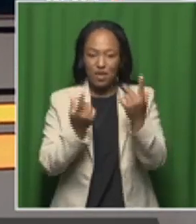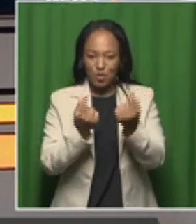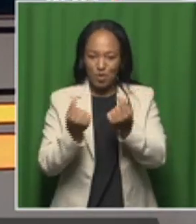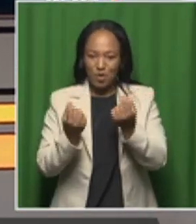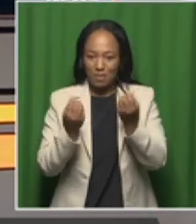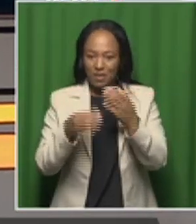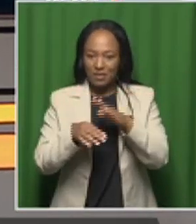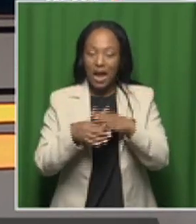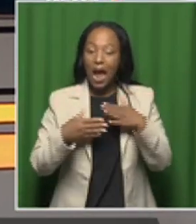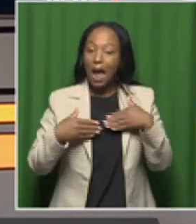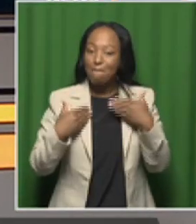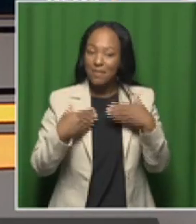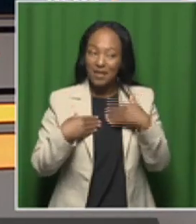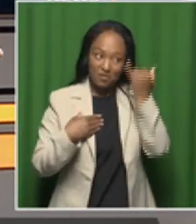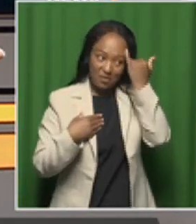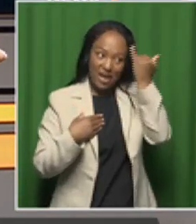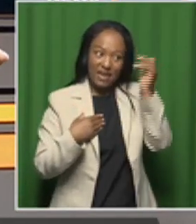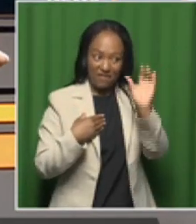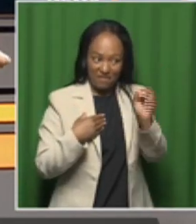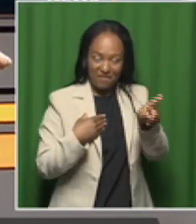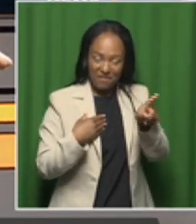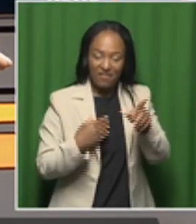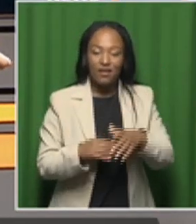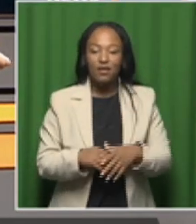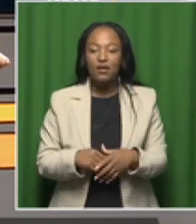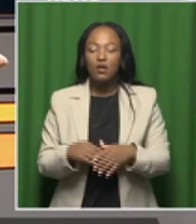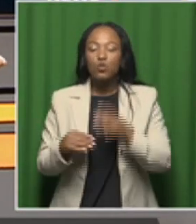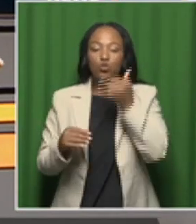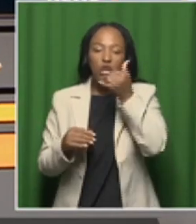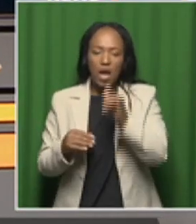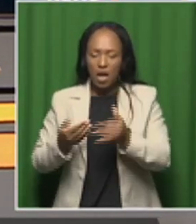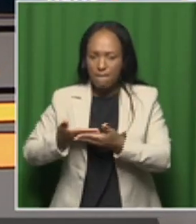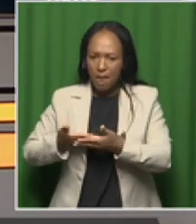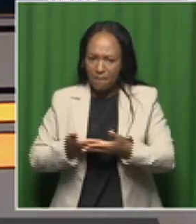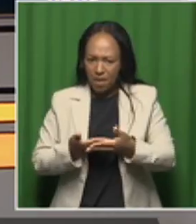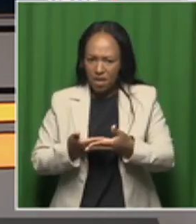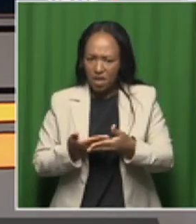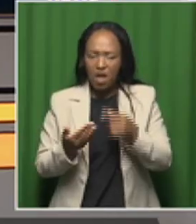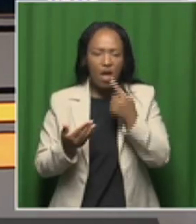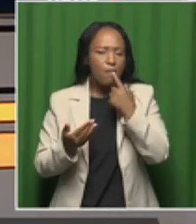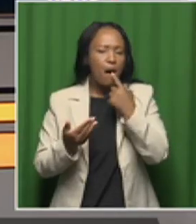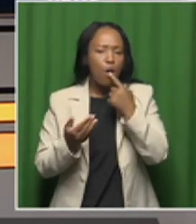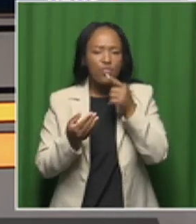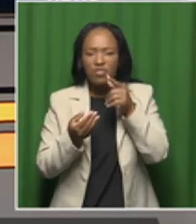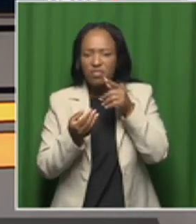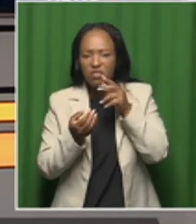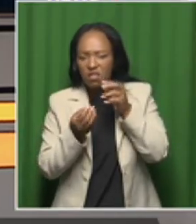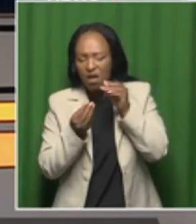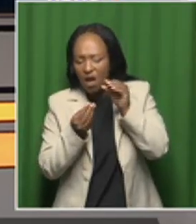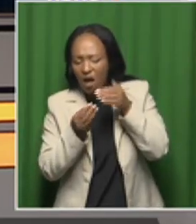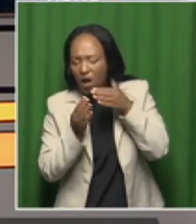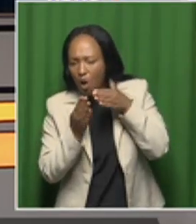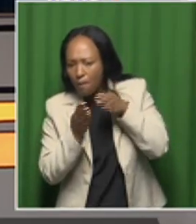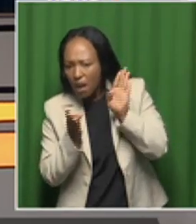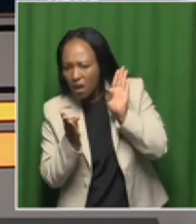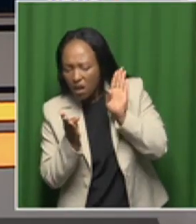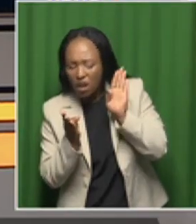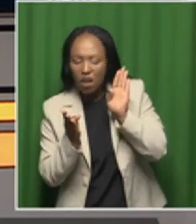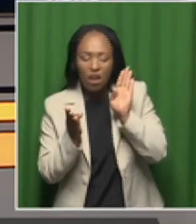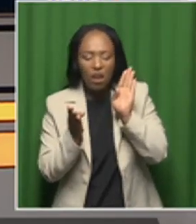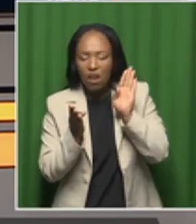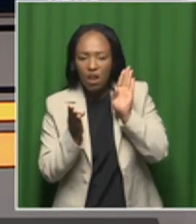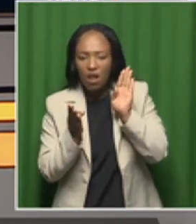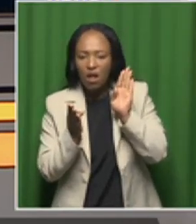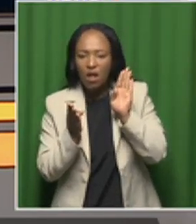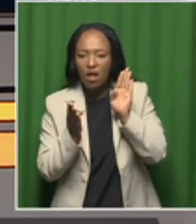I'm glad you've got an idea. Yeah. So check in the baby's mouth. If whatever it is visible, that's the only time when we're doing